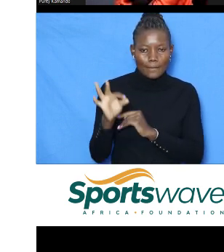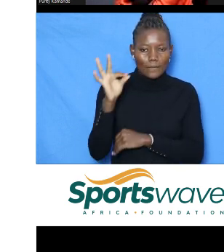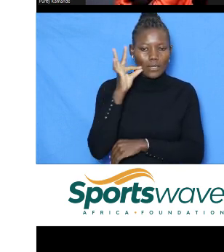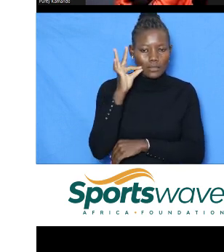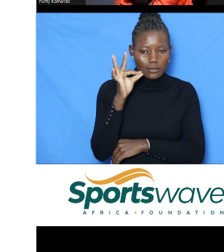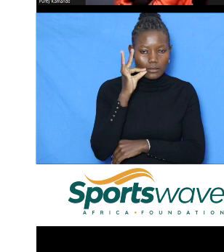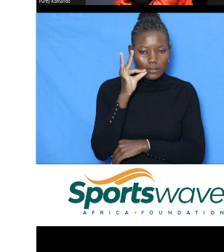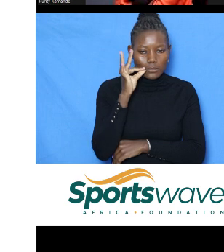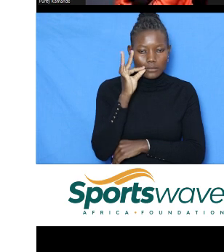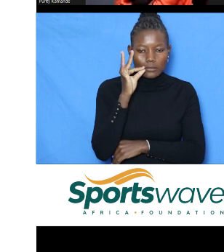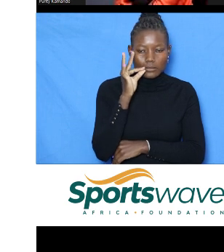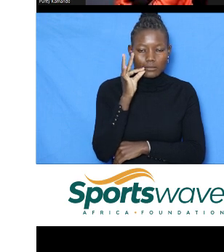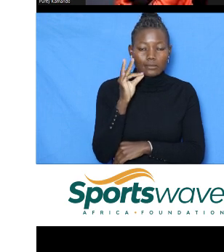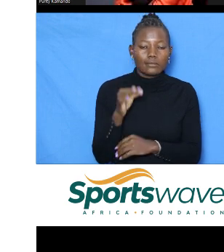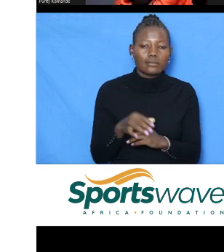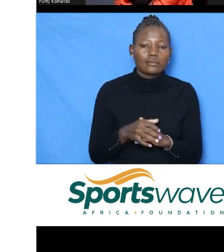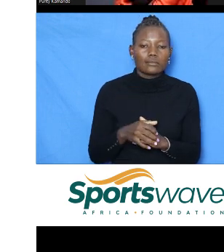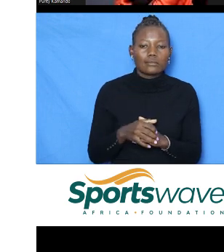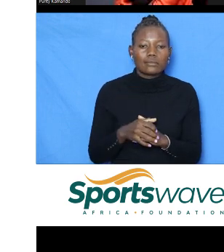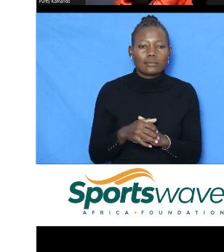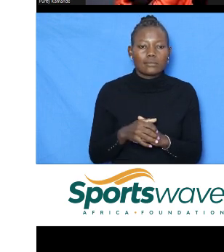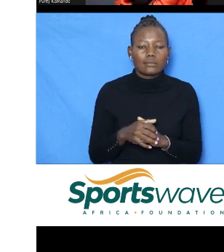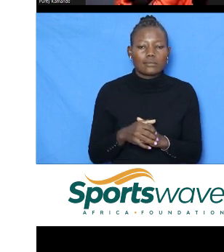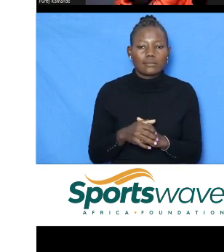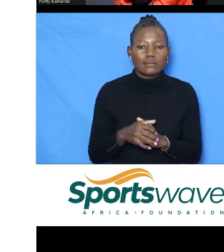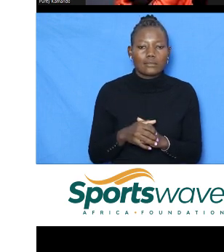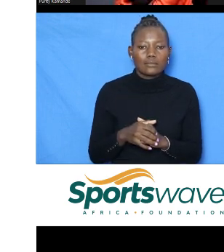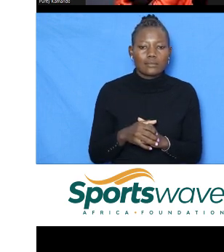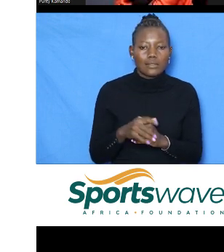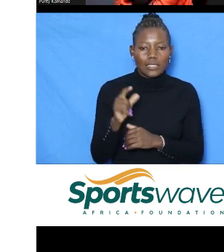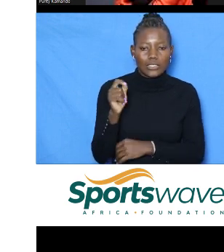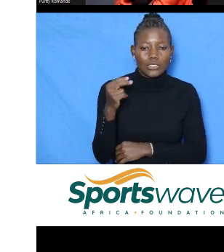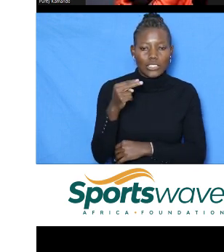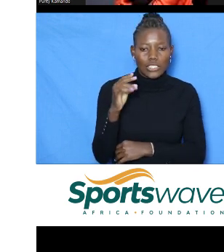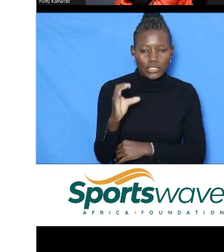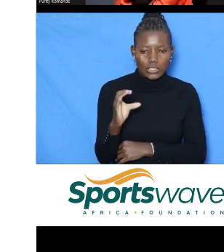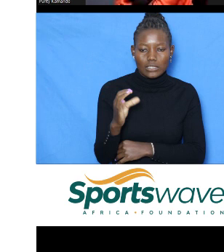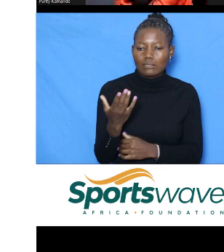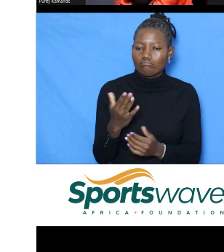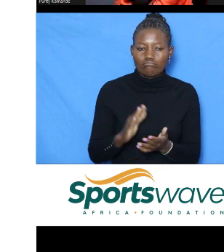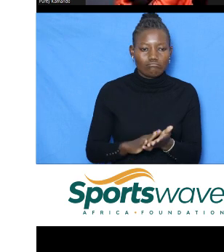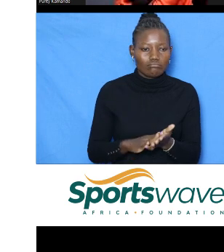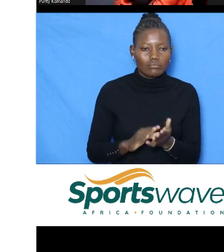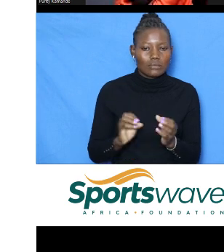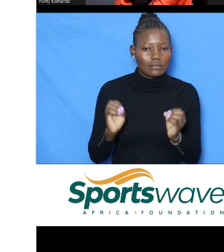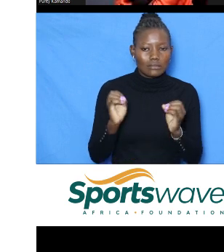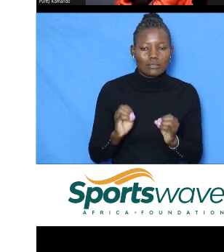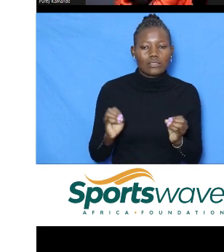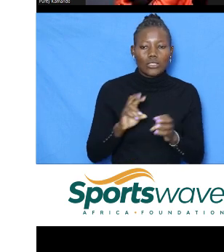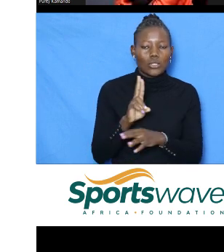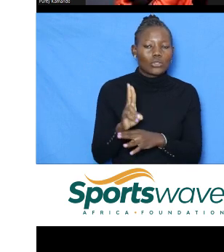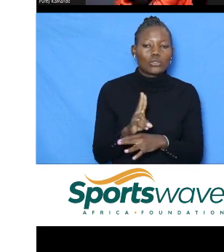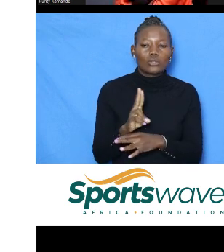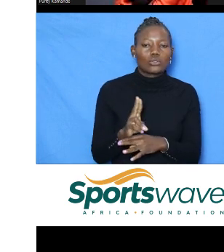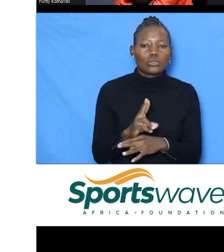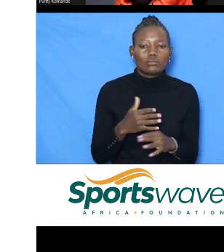cannabis derivatives, bang derivatives. THC is not recommended, which has been banned.